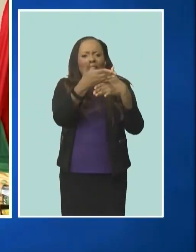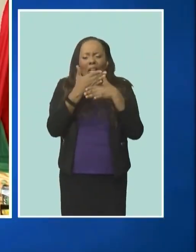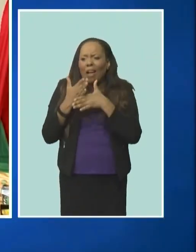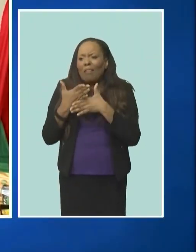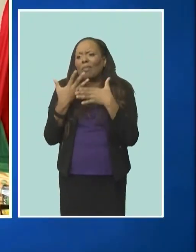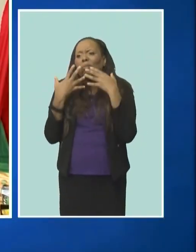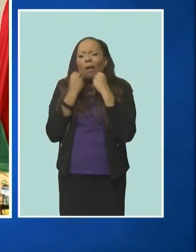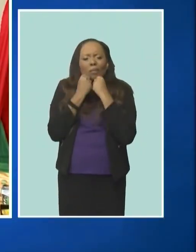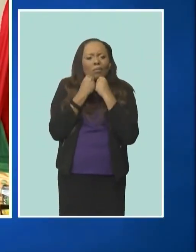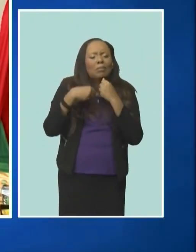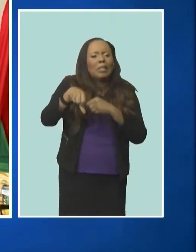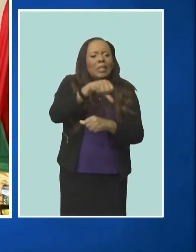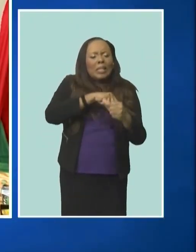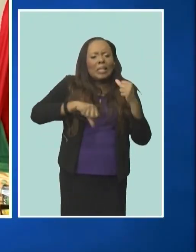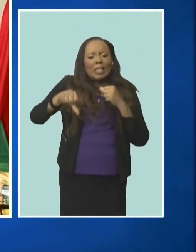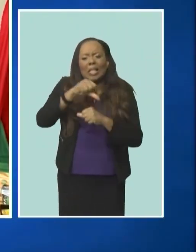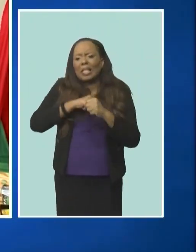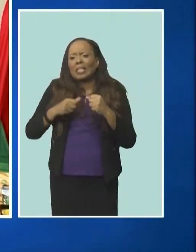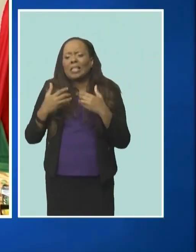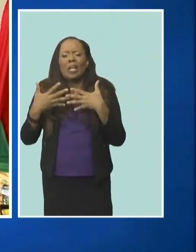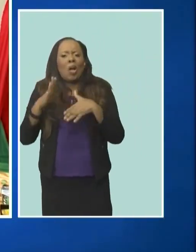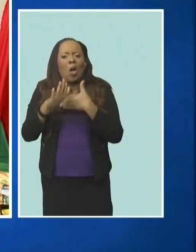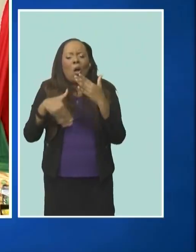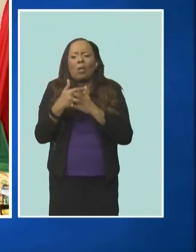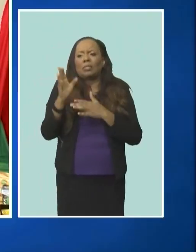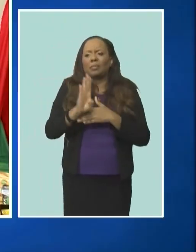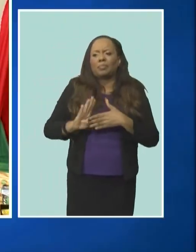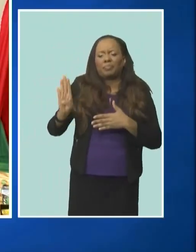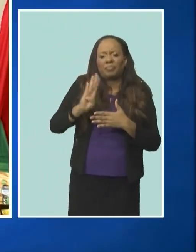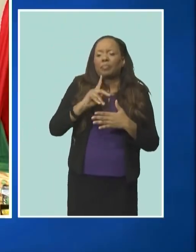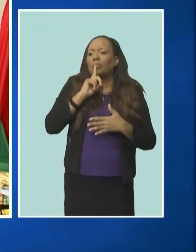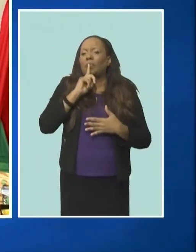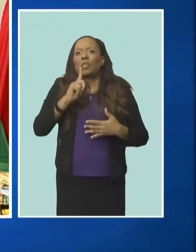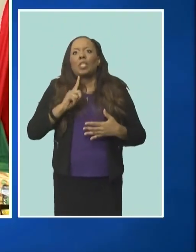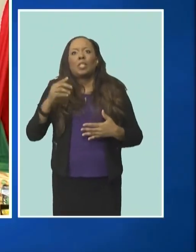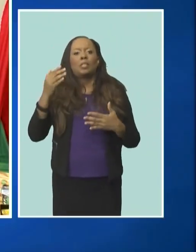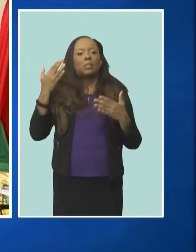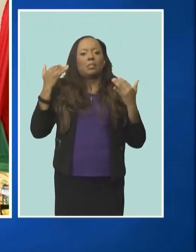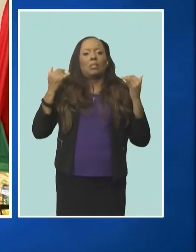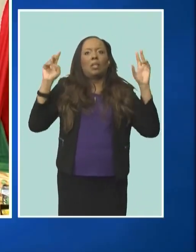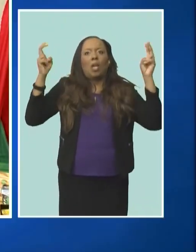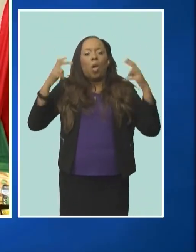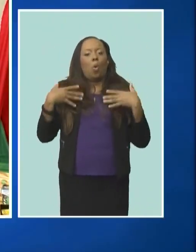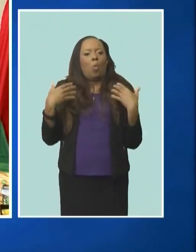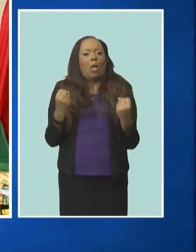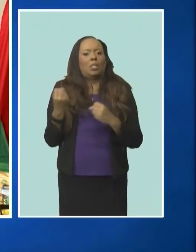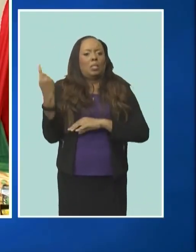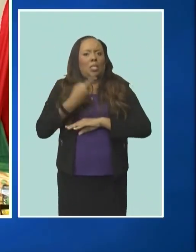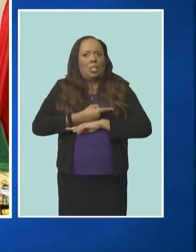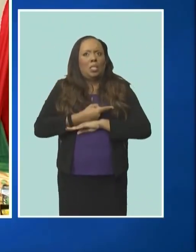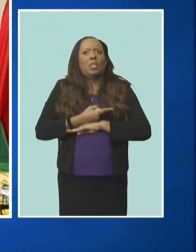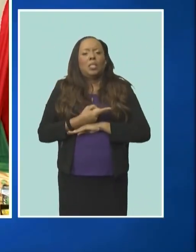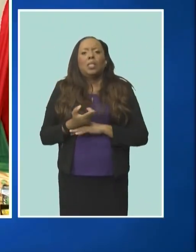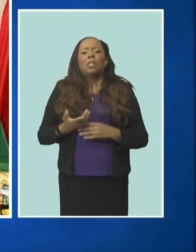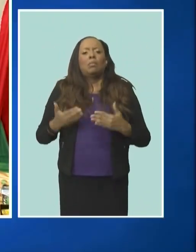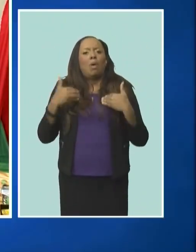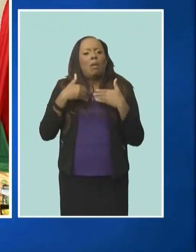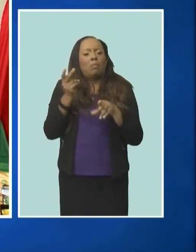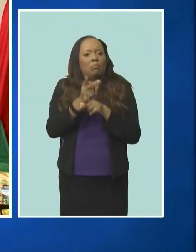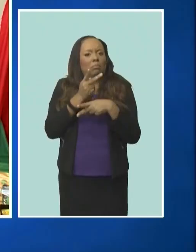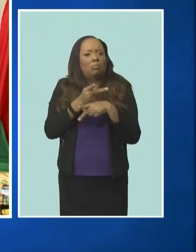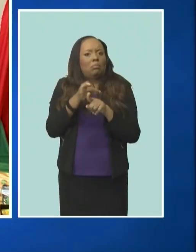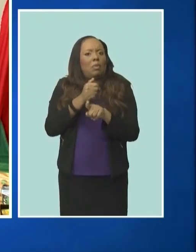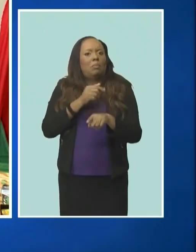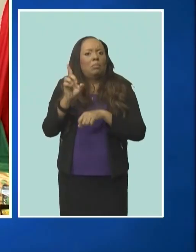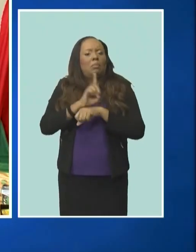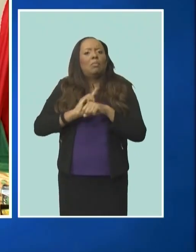we do with each other, and of course, all of Barbados. As it's Wellness Day in Barbados today, we do have some products from